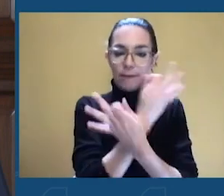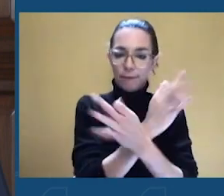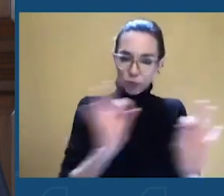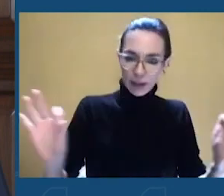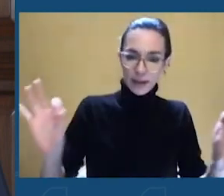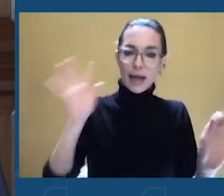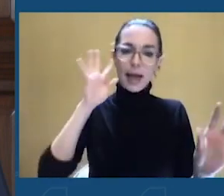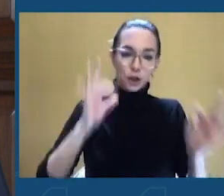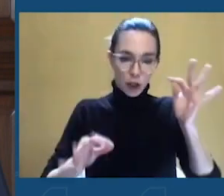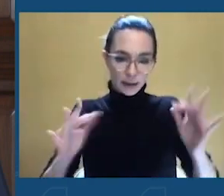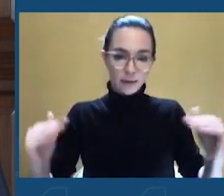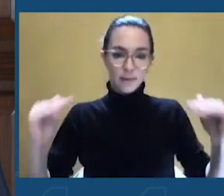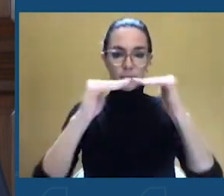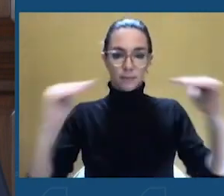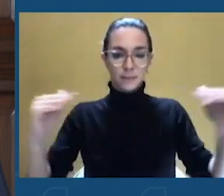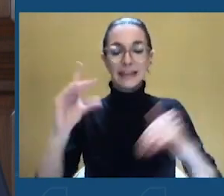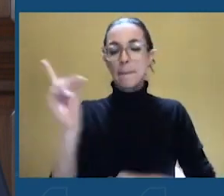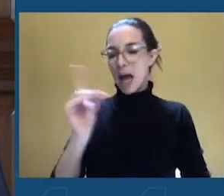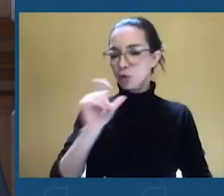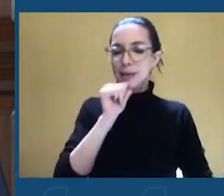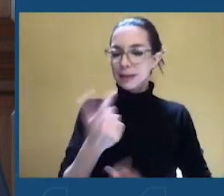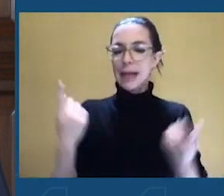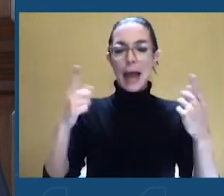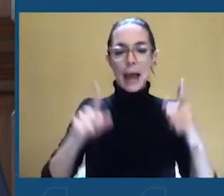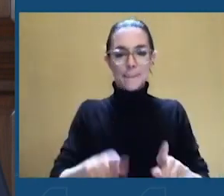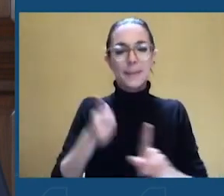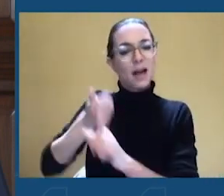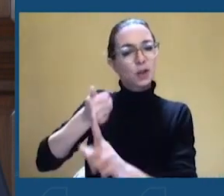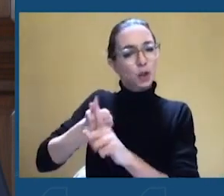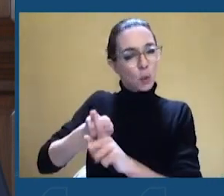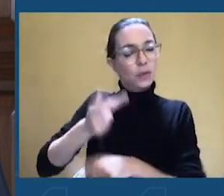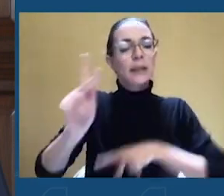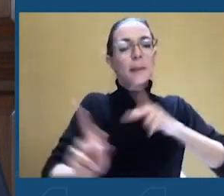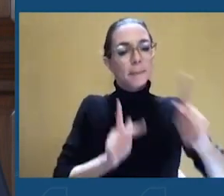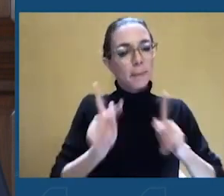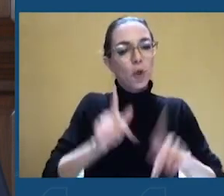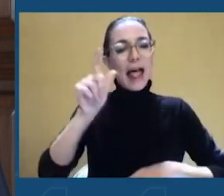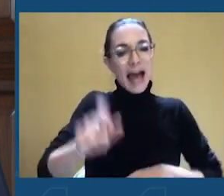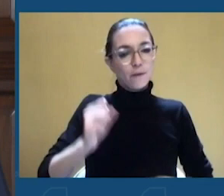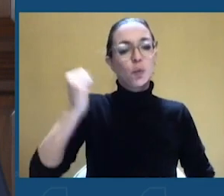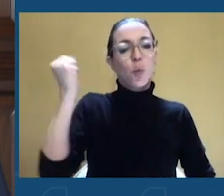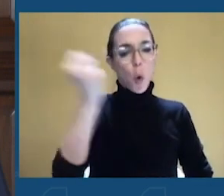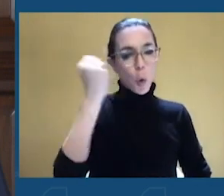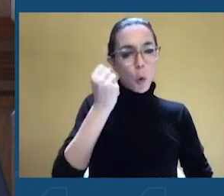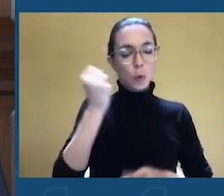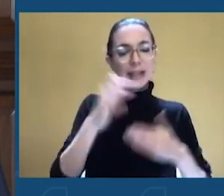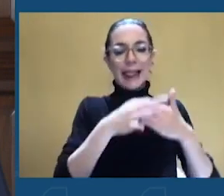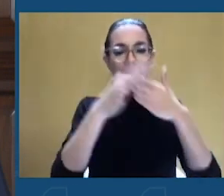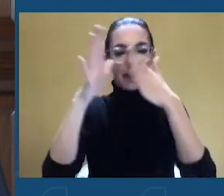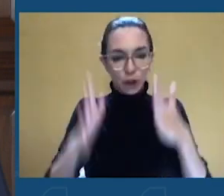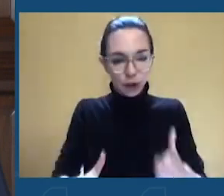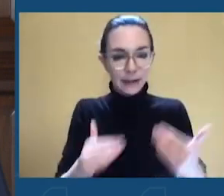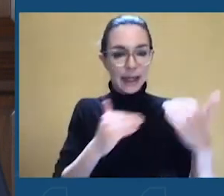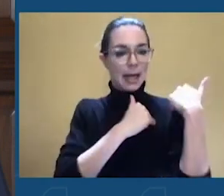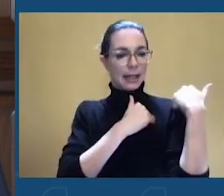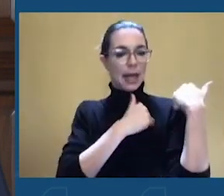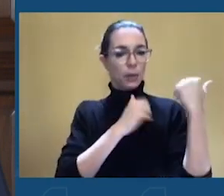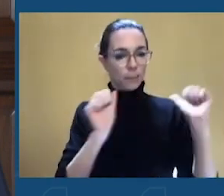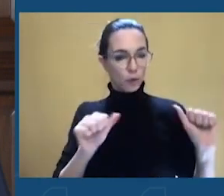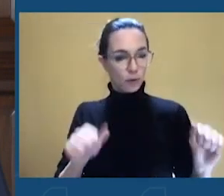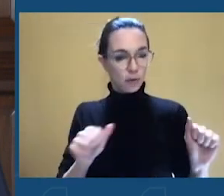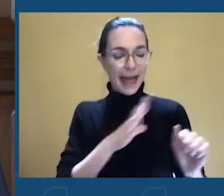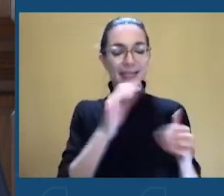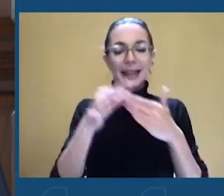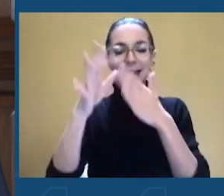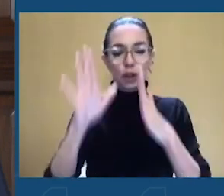Democracy does not happen on its own. The people have to hold leaders accountable, and leaders have to want to